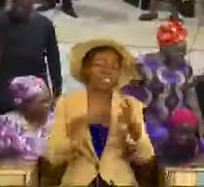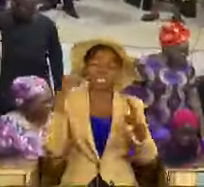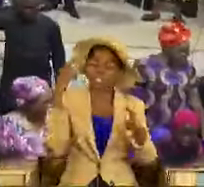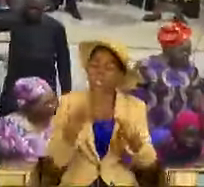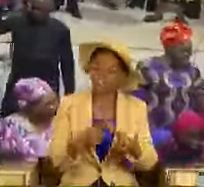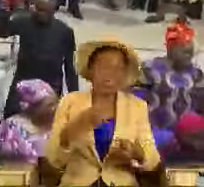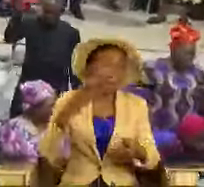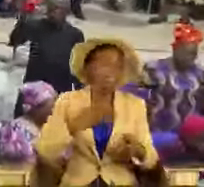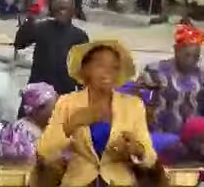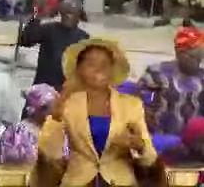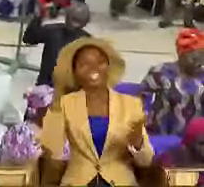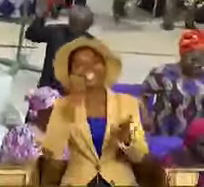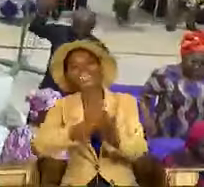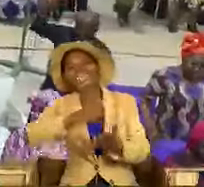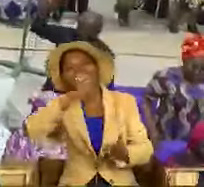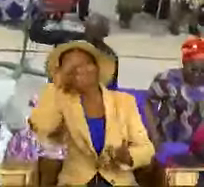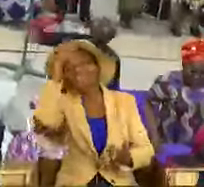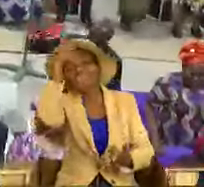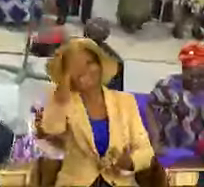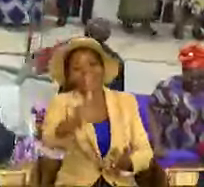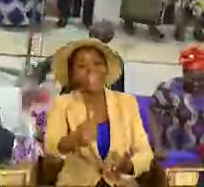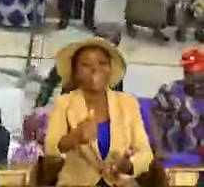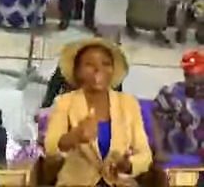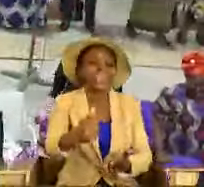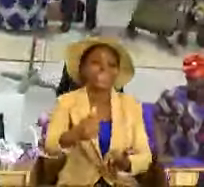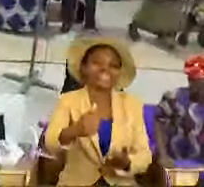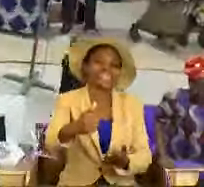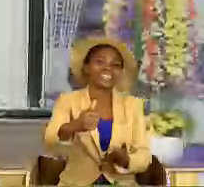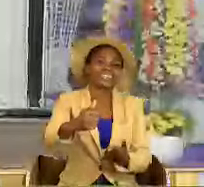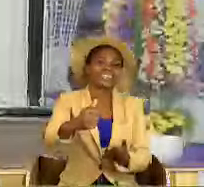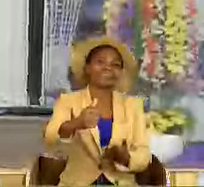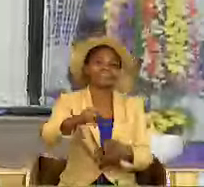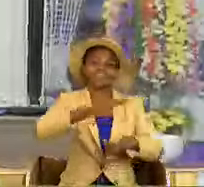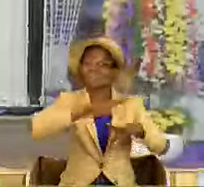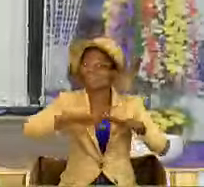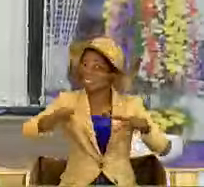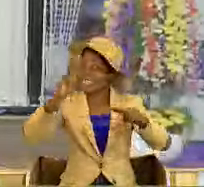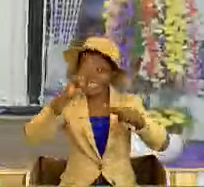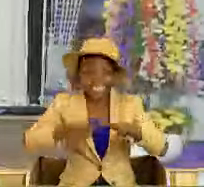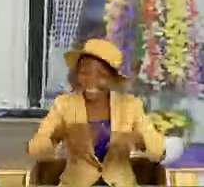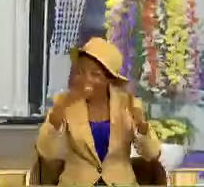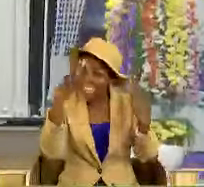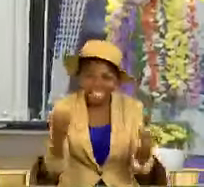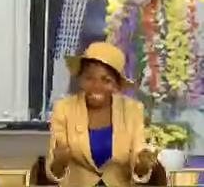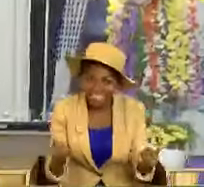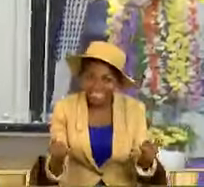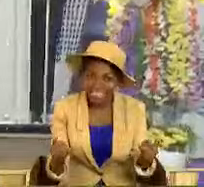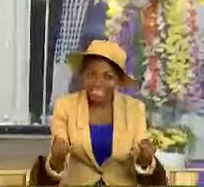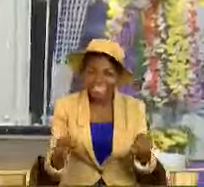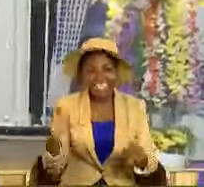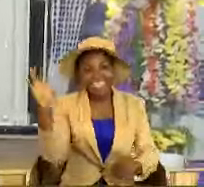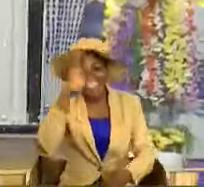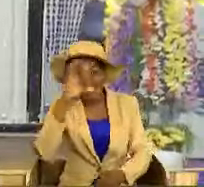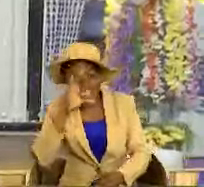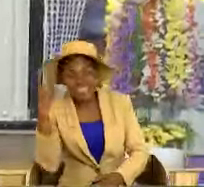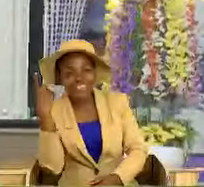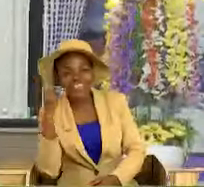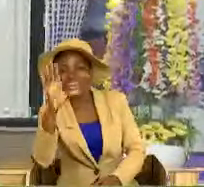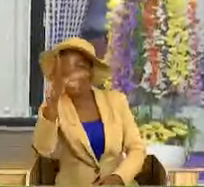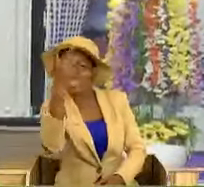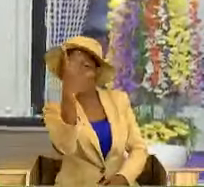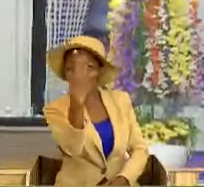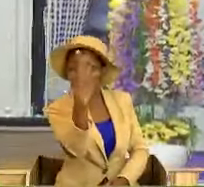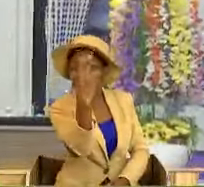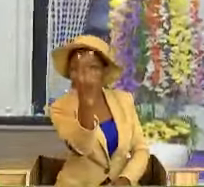Jesus amen don't sit down yet look for 12 people